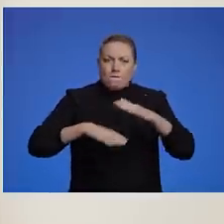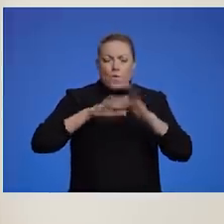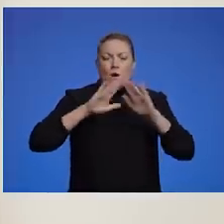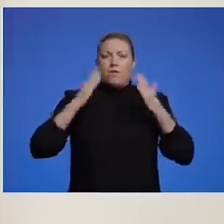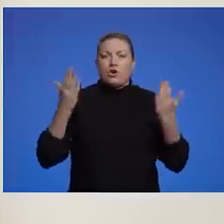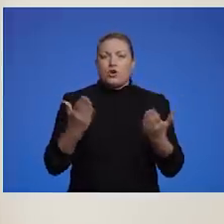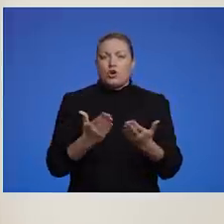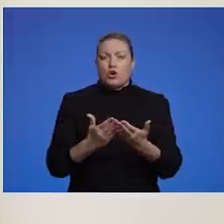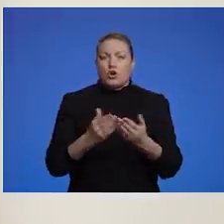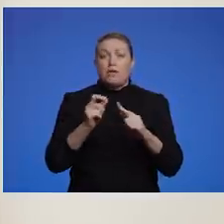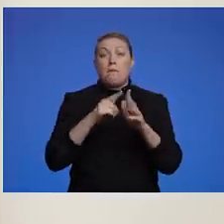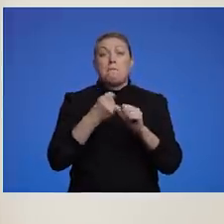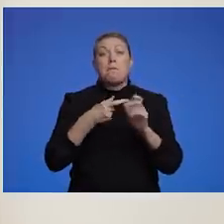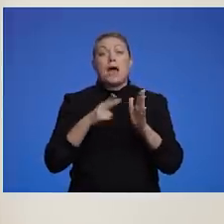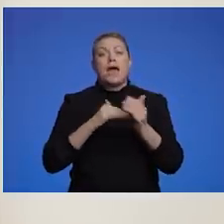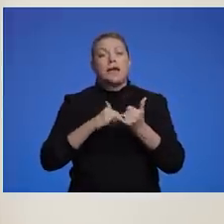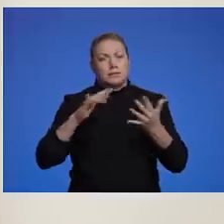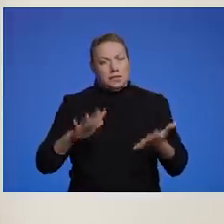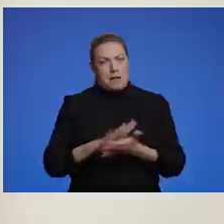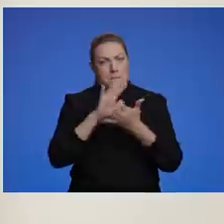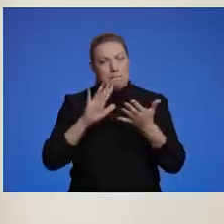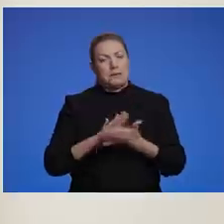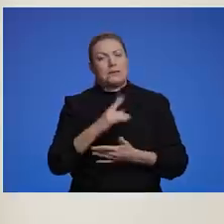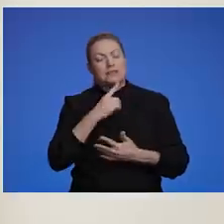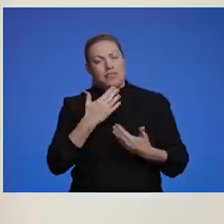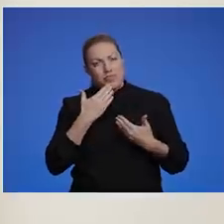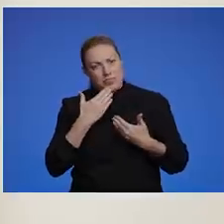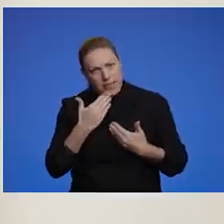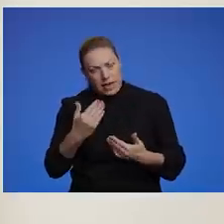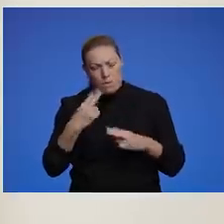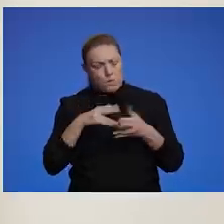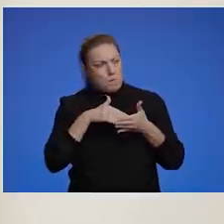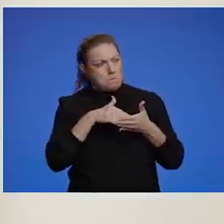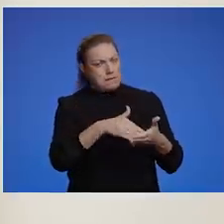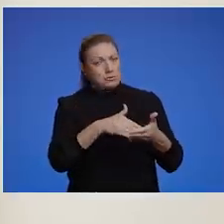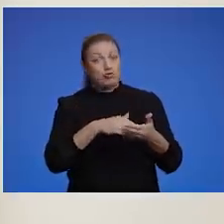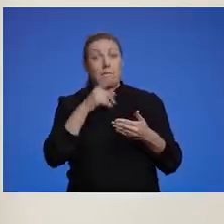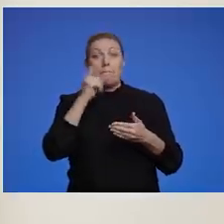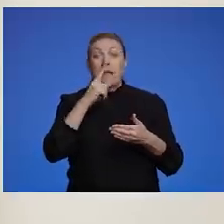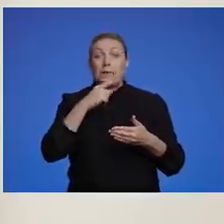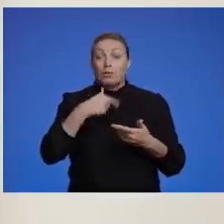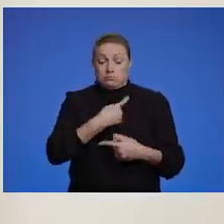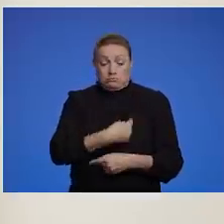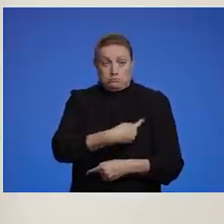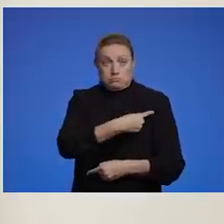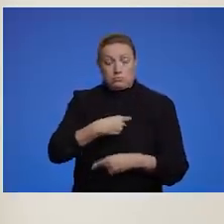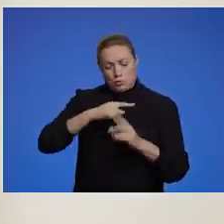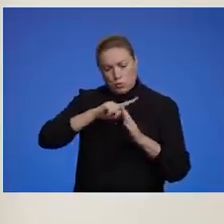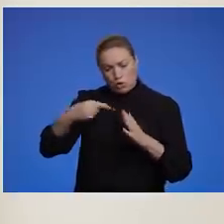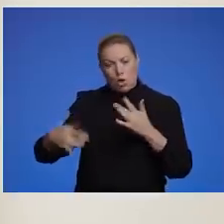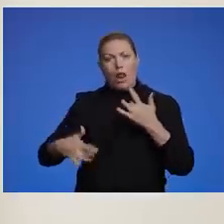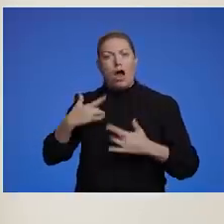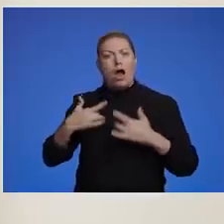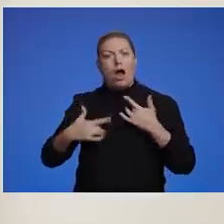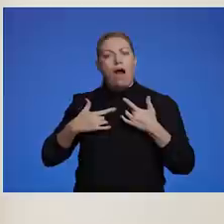made the pagans very happy to hear this, and they thanked the Lord for his message. All who were destined for eternal life